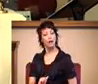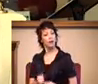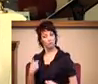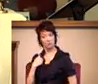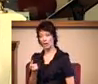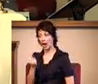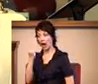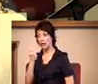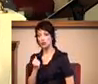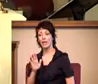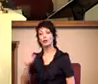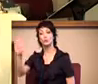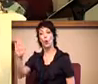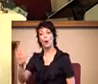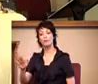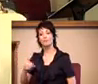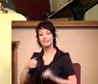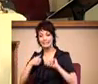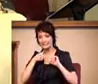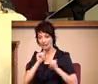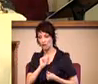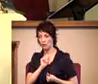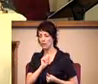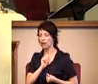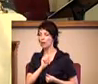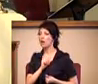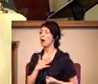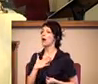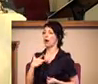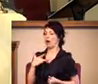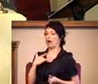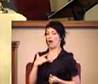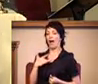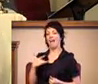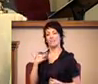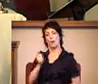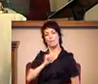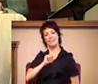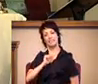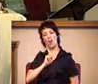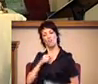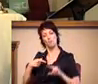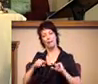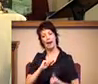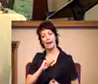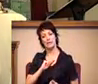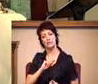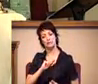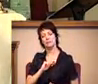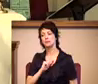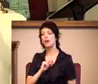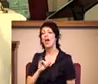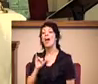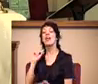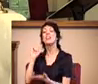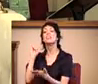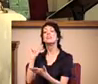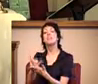then I am connected with my own. And it is those points when we're going through the challenges of our